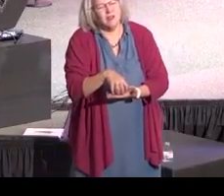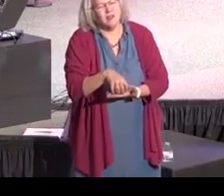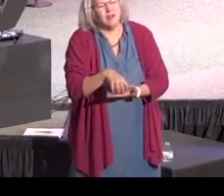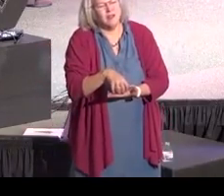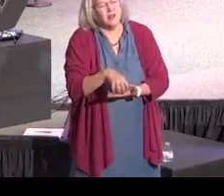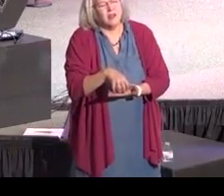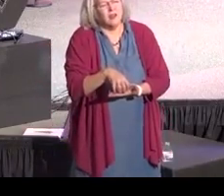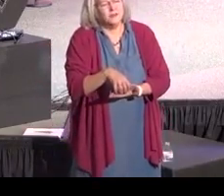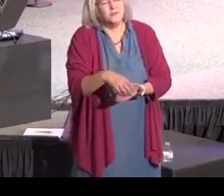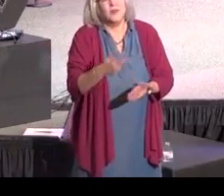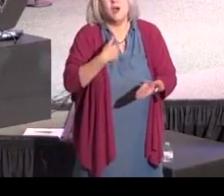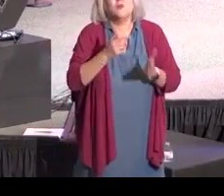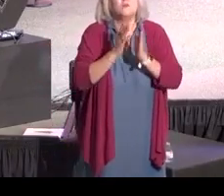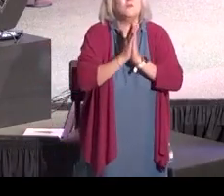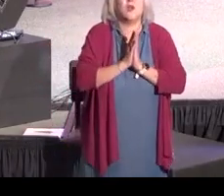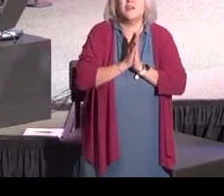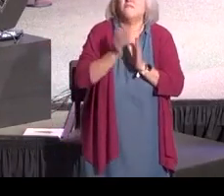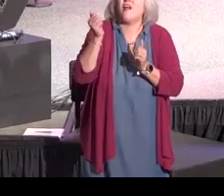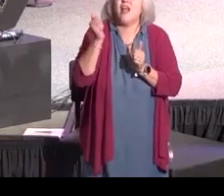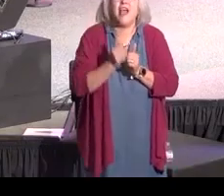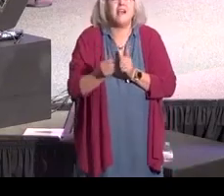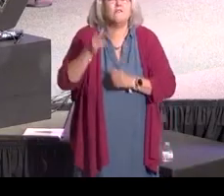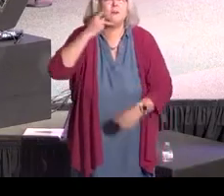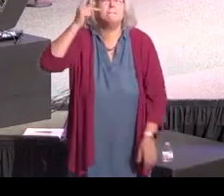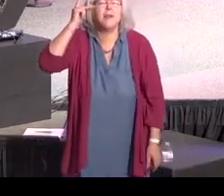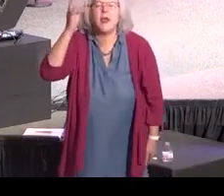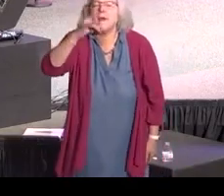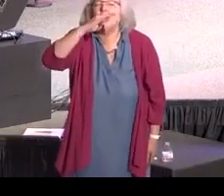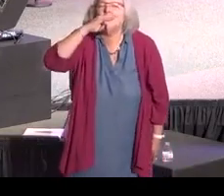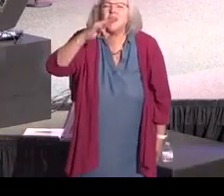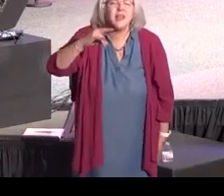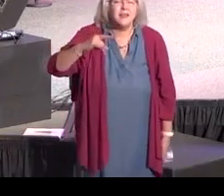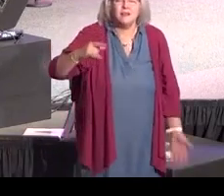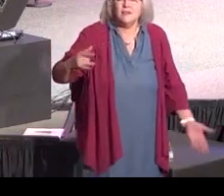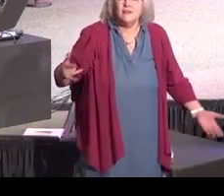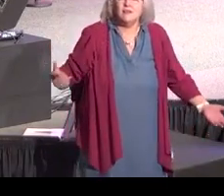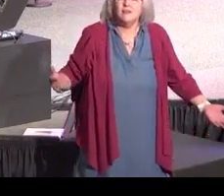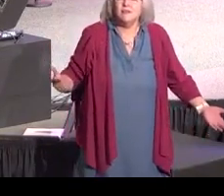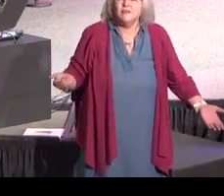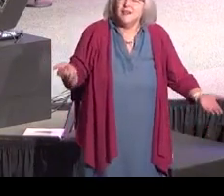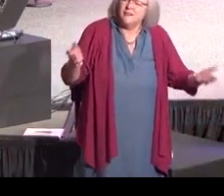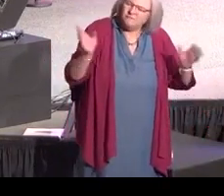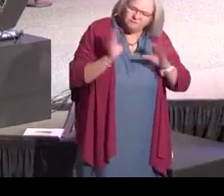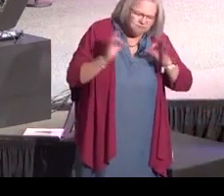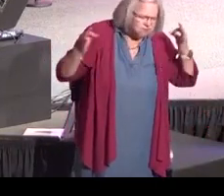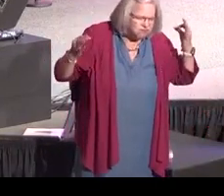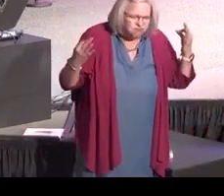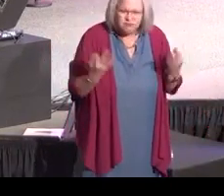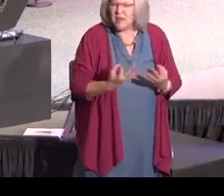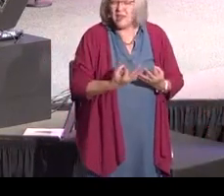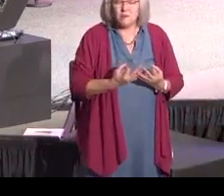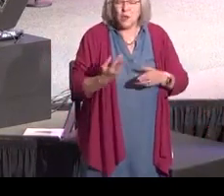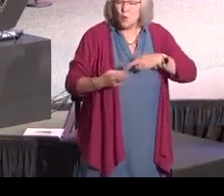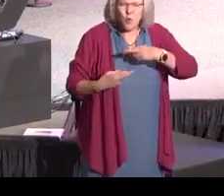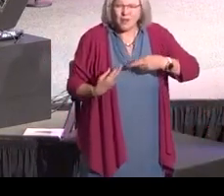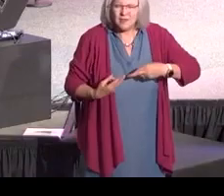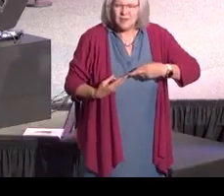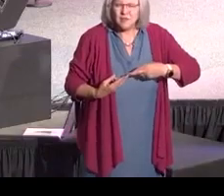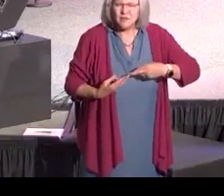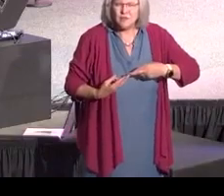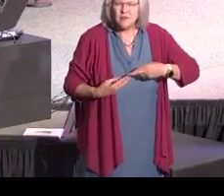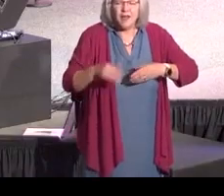for every parent and child and sibling and relative,